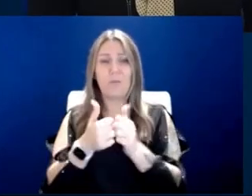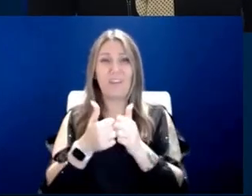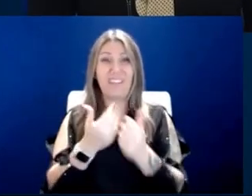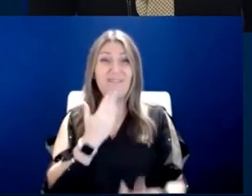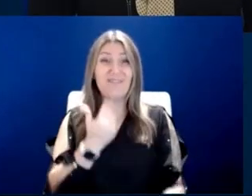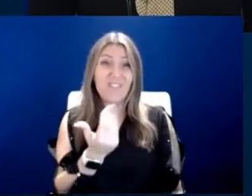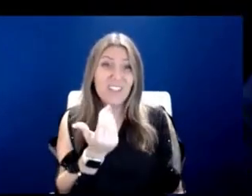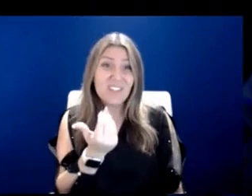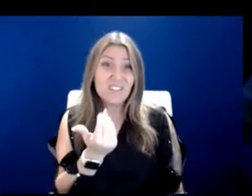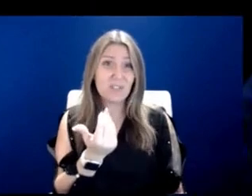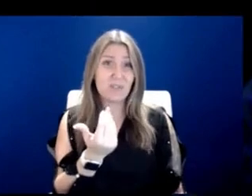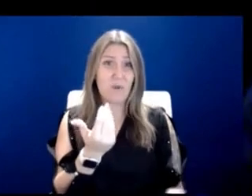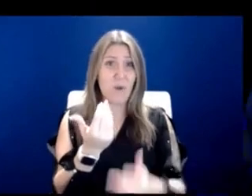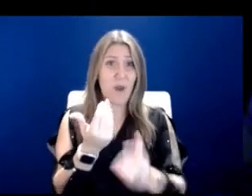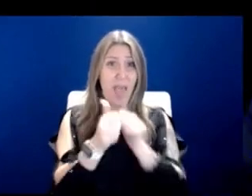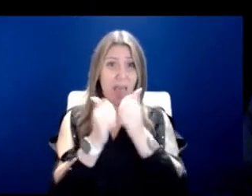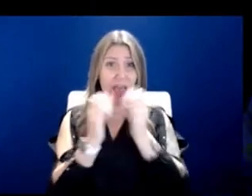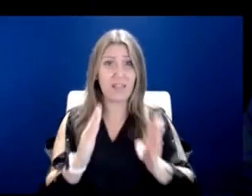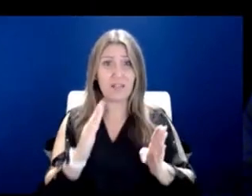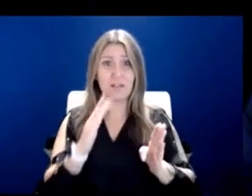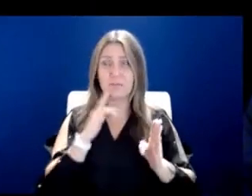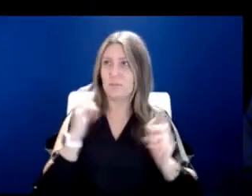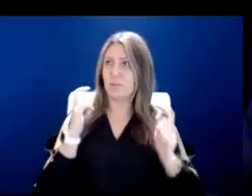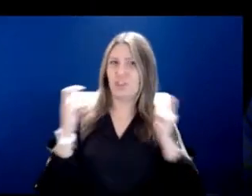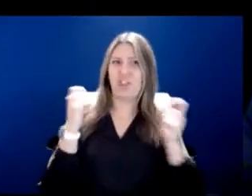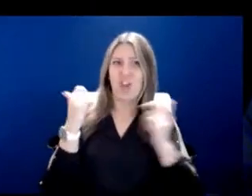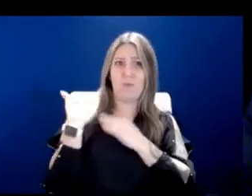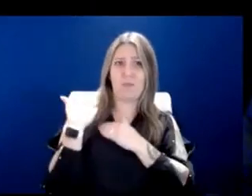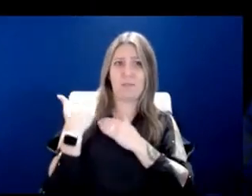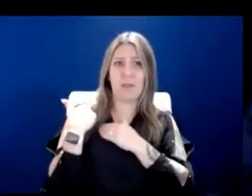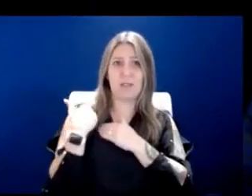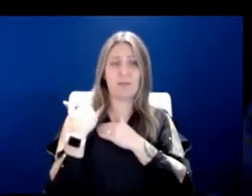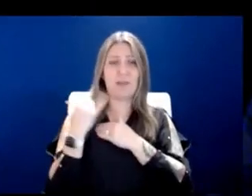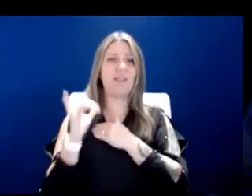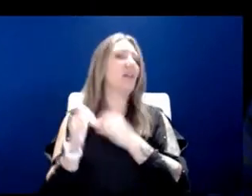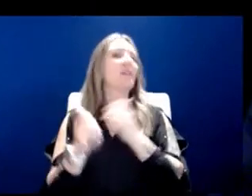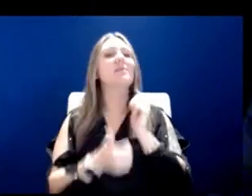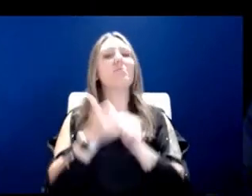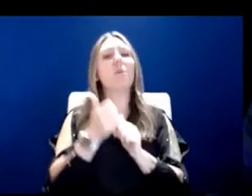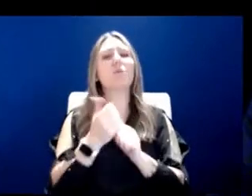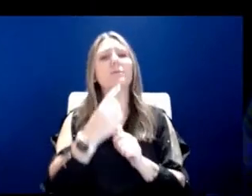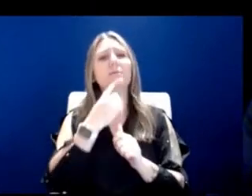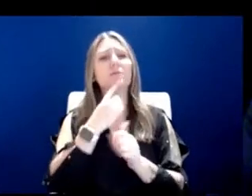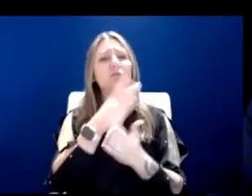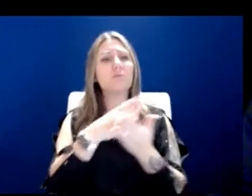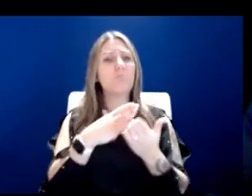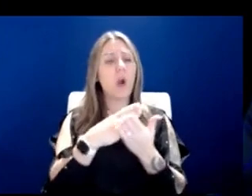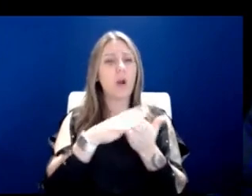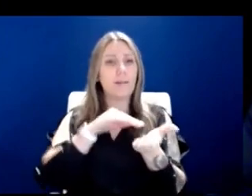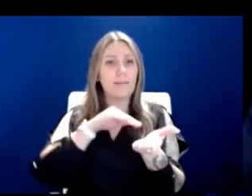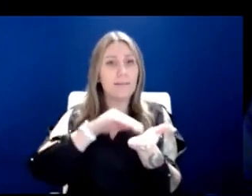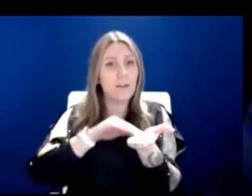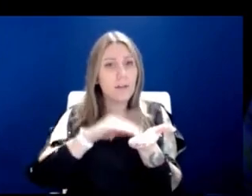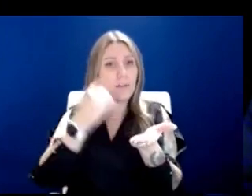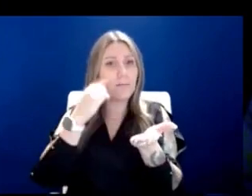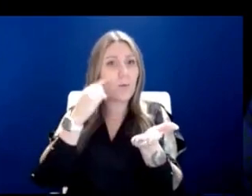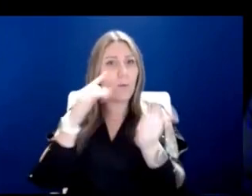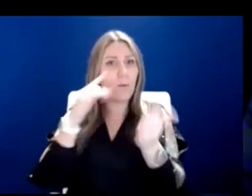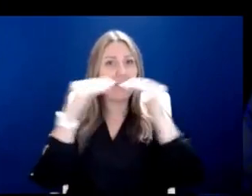There's a huge amount of responsibility, and that's probably one of the most serious parts of being a physician for this level of